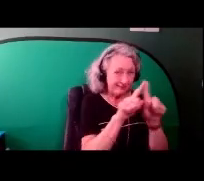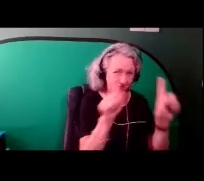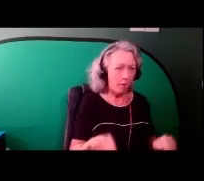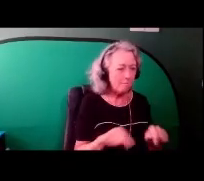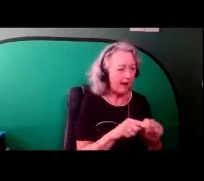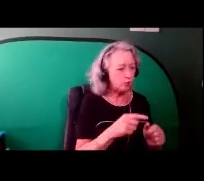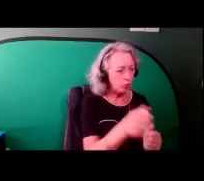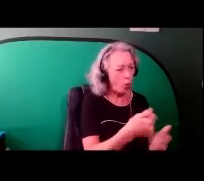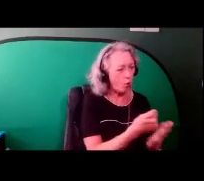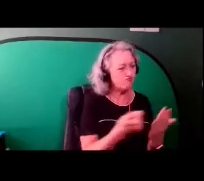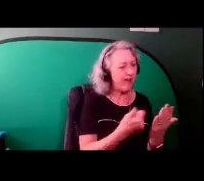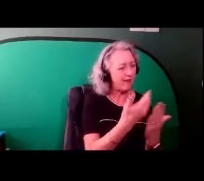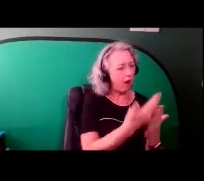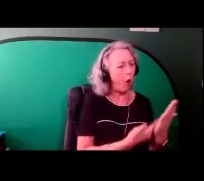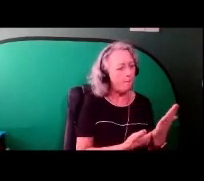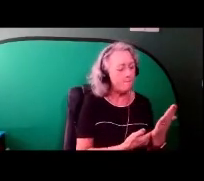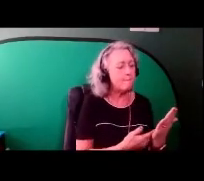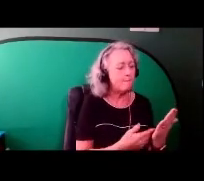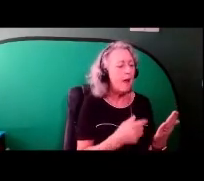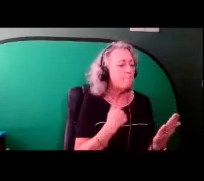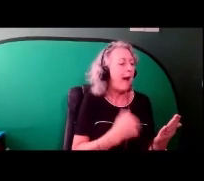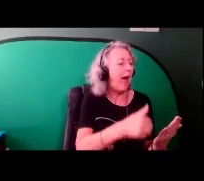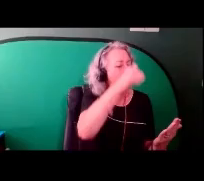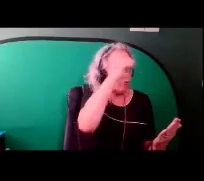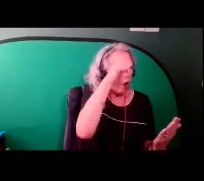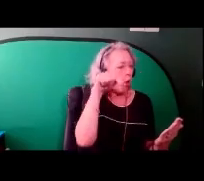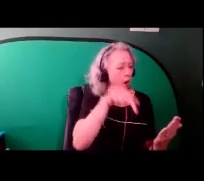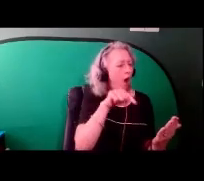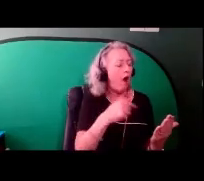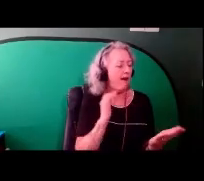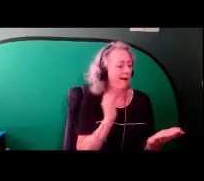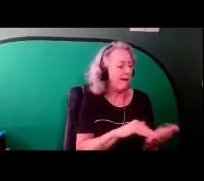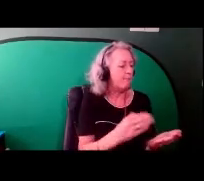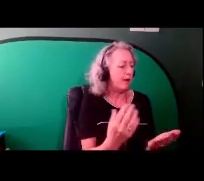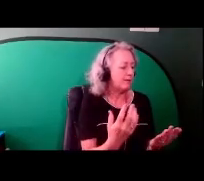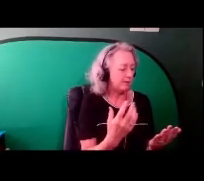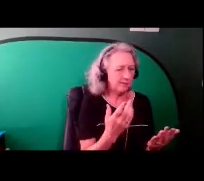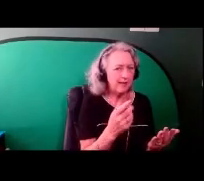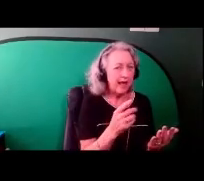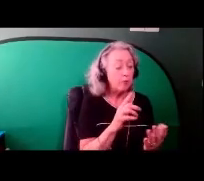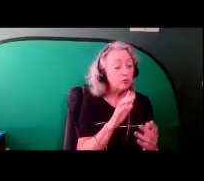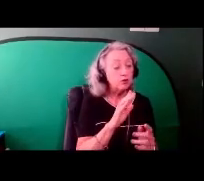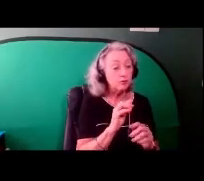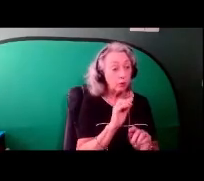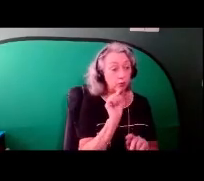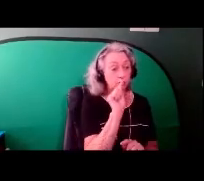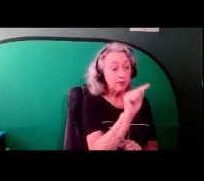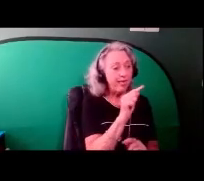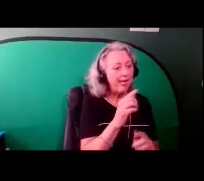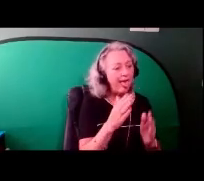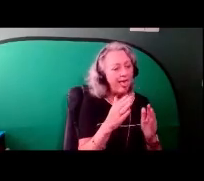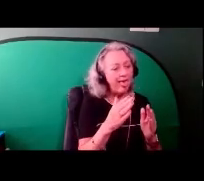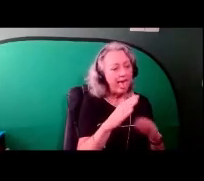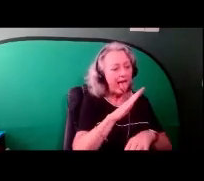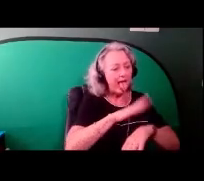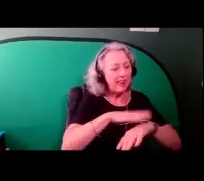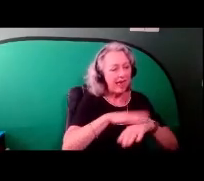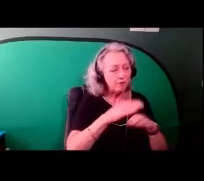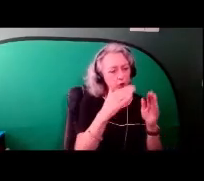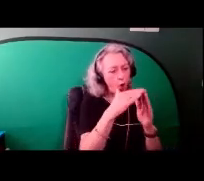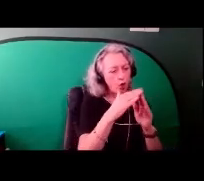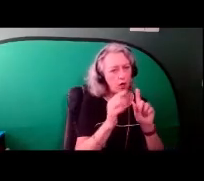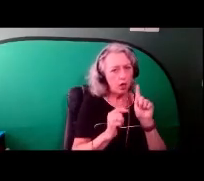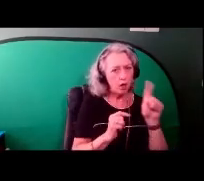And it didn't say anything, but I know I'm on my home screen. So I'm going to just tap on the top left-hand corner of the home screen. WhatsApp.